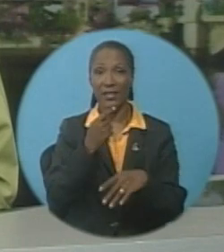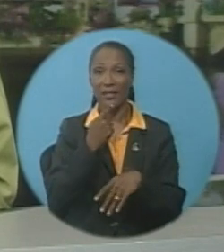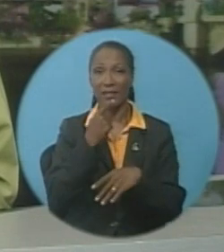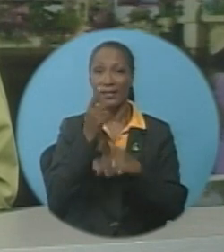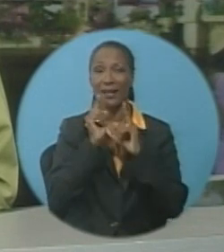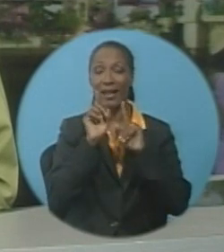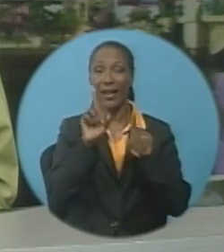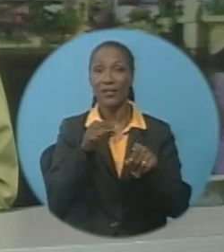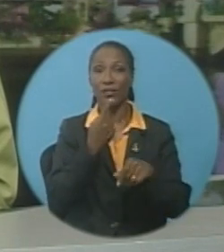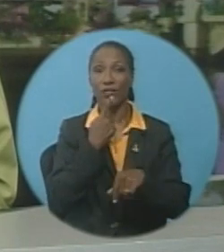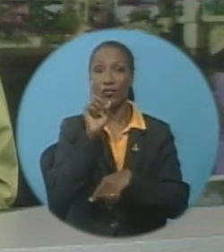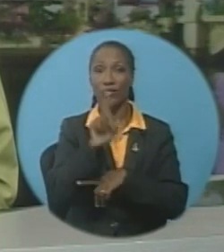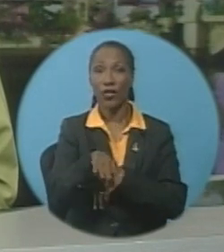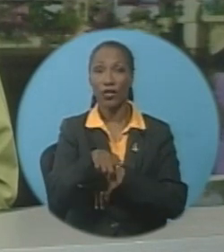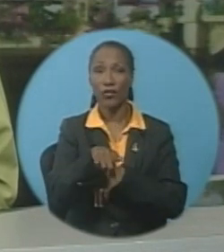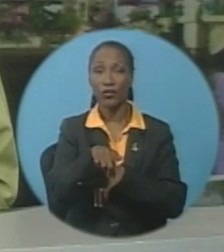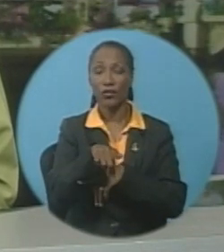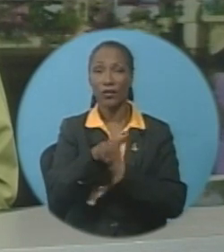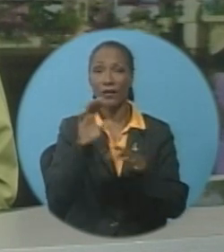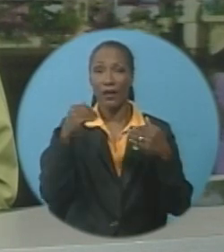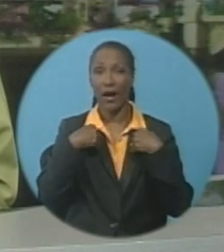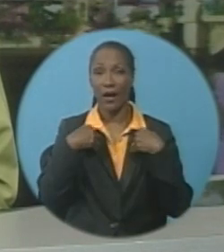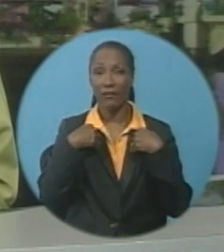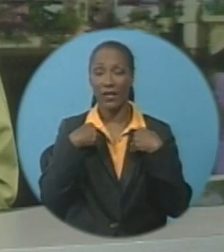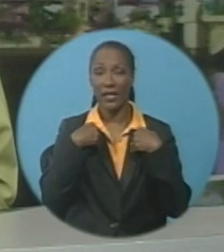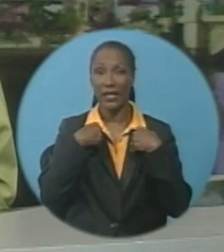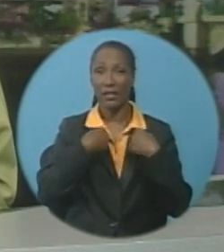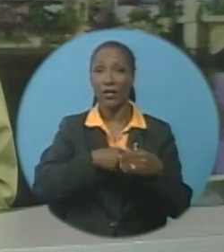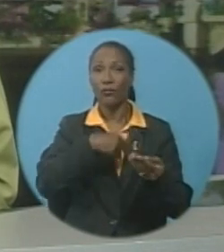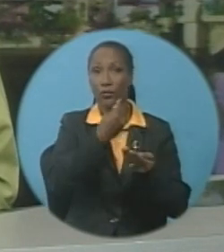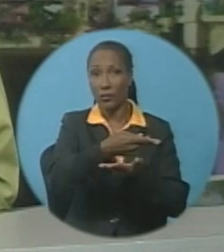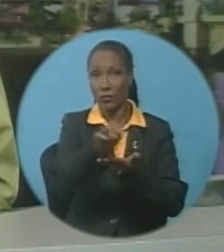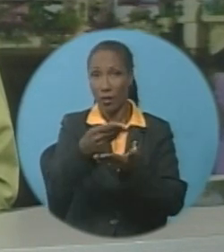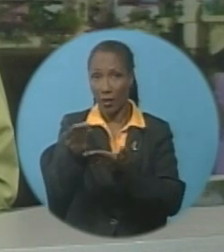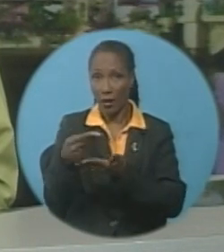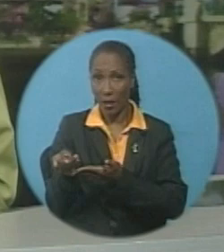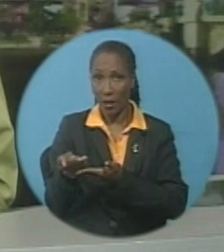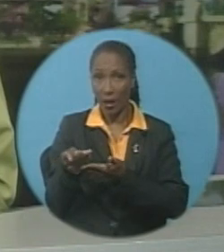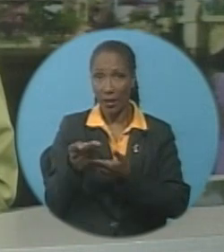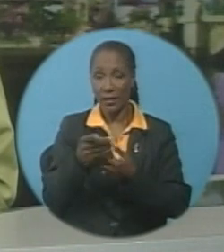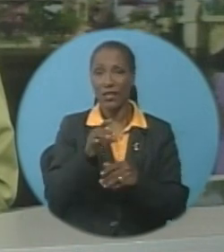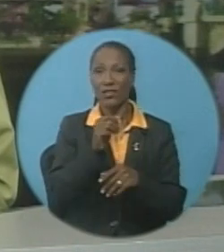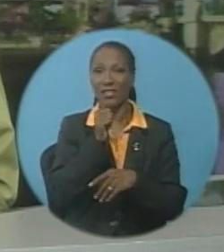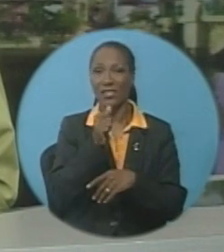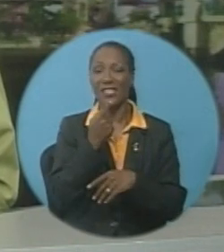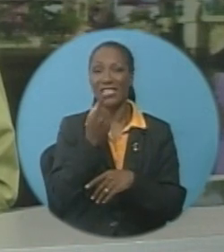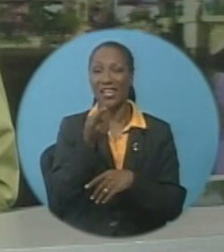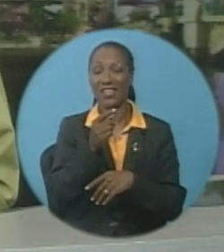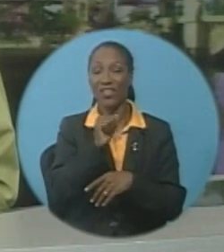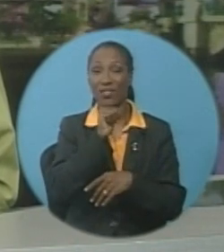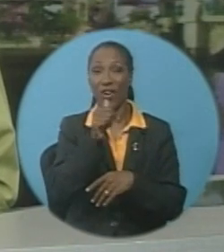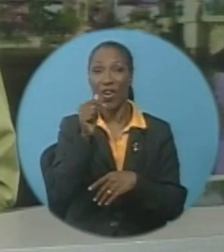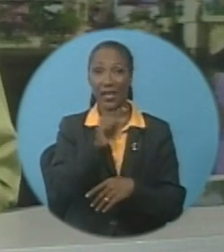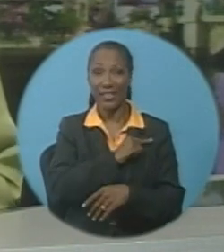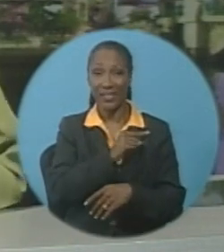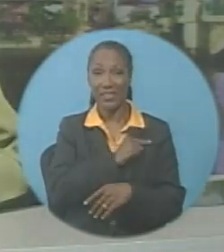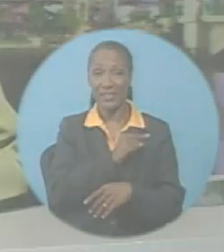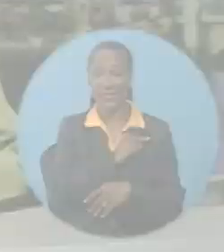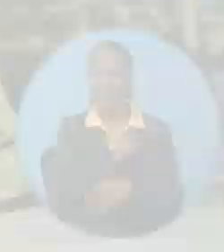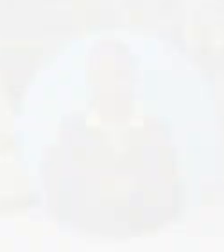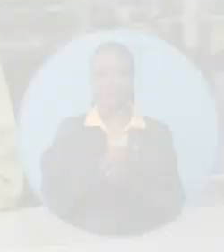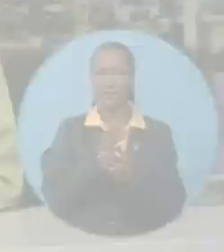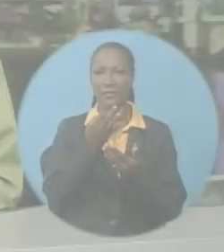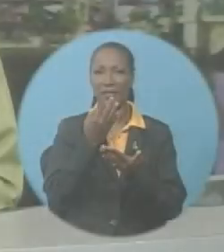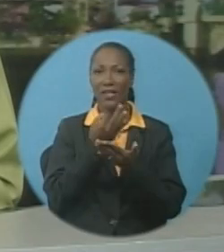cannabis, possession with intent to supply, trafficking and importation. She pleaded not guilty and was remanded until December